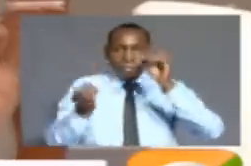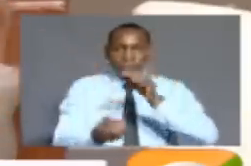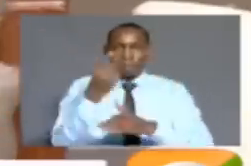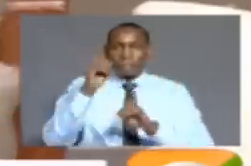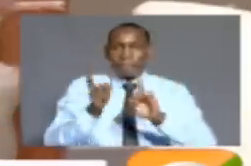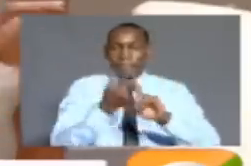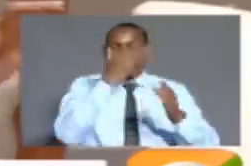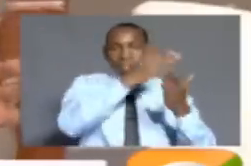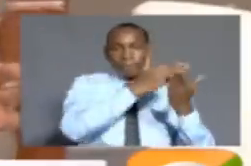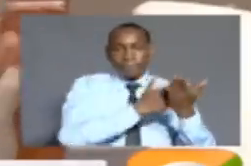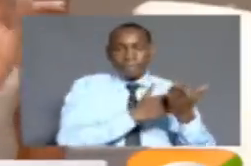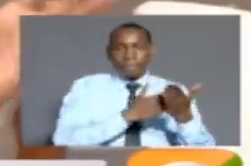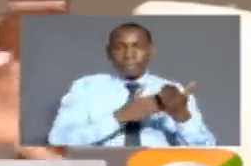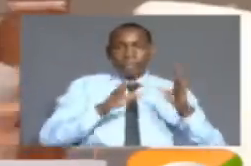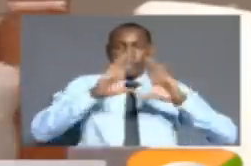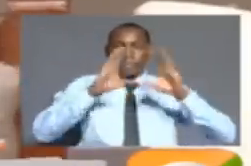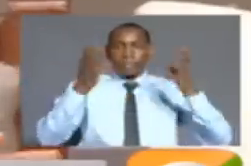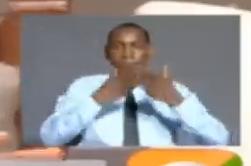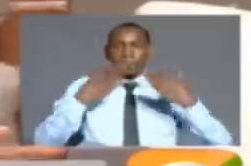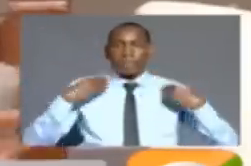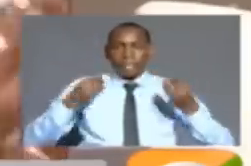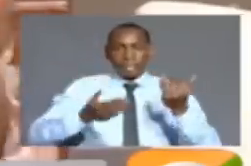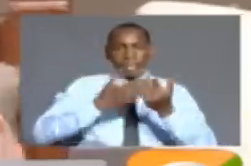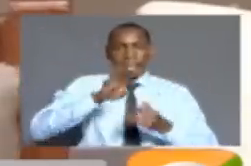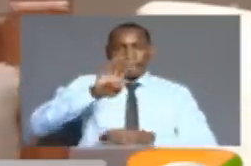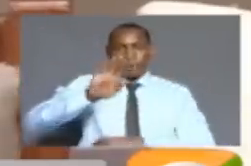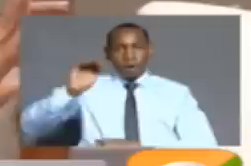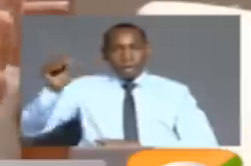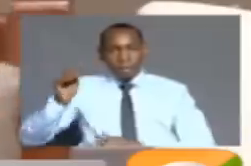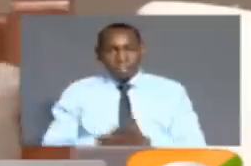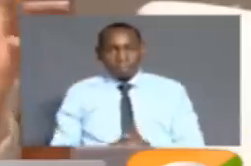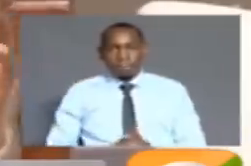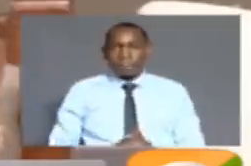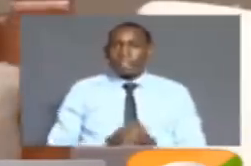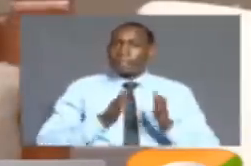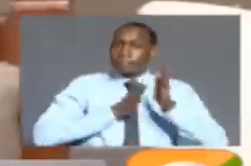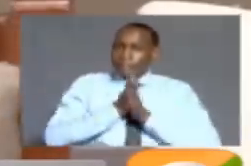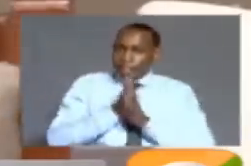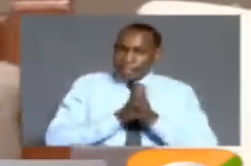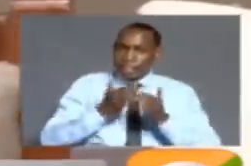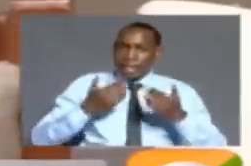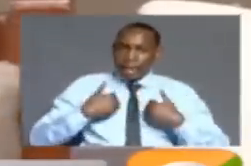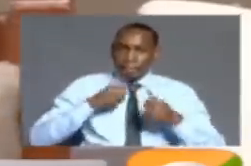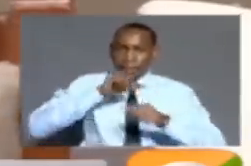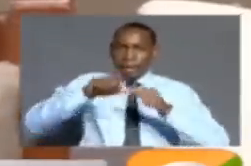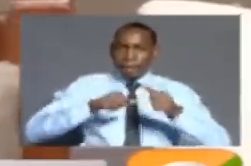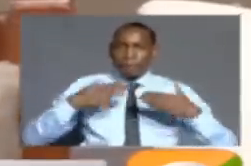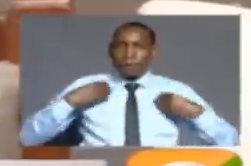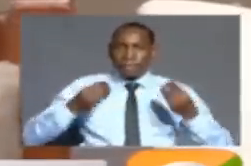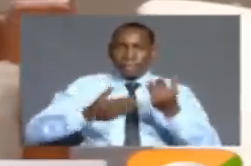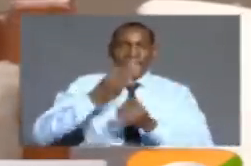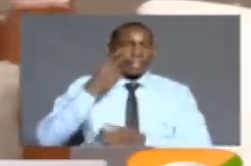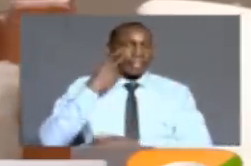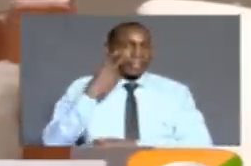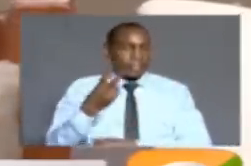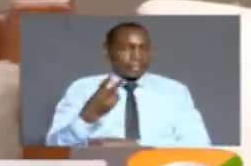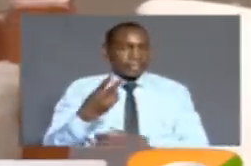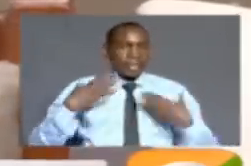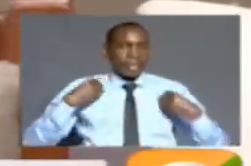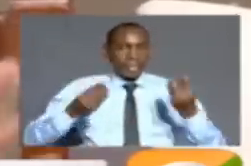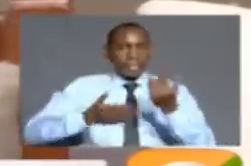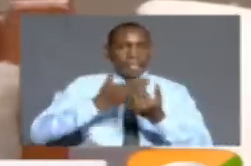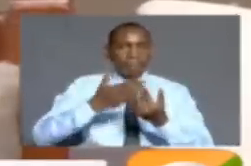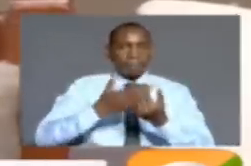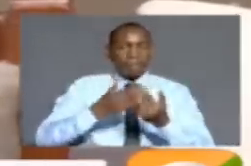program on the universal healthcare in four counties. So I'm passionate a lot about healthcare because I've seen it become,